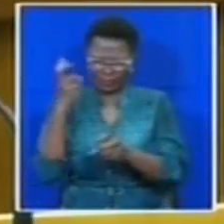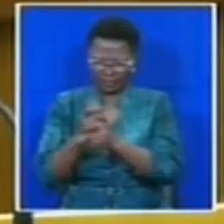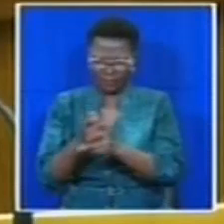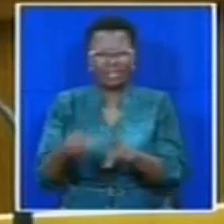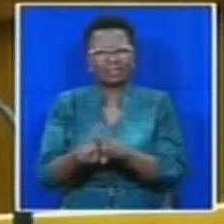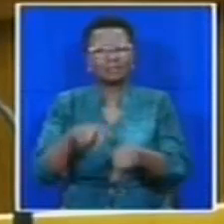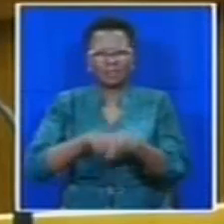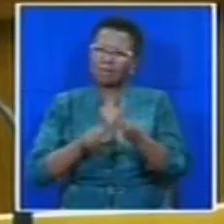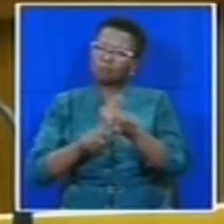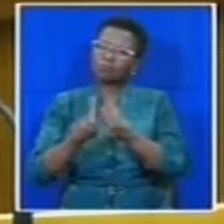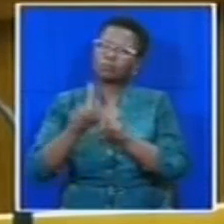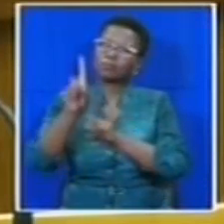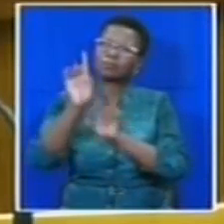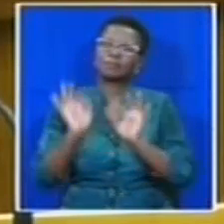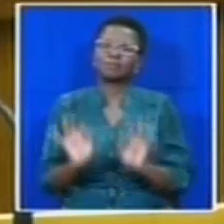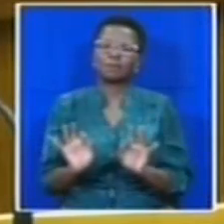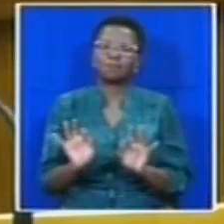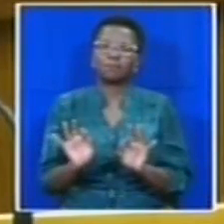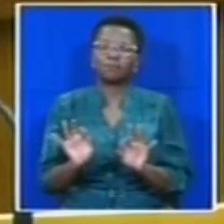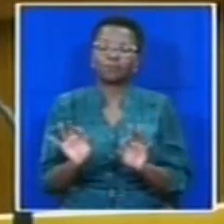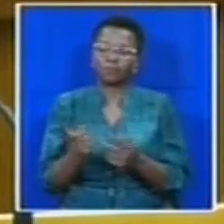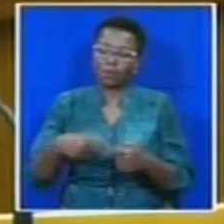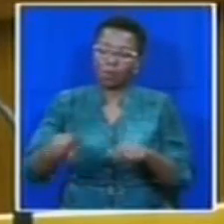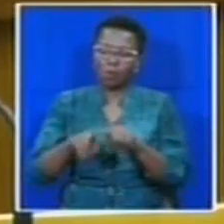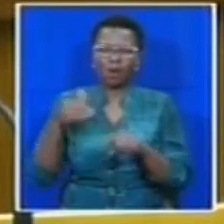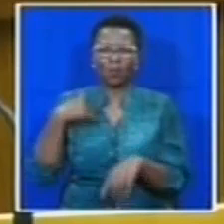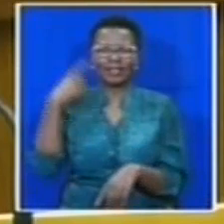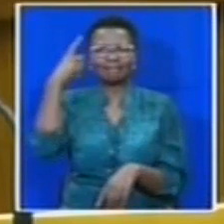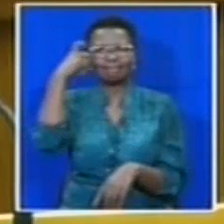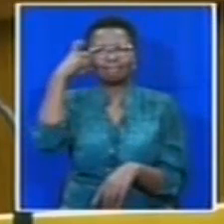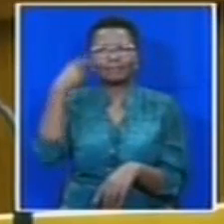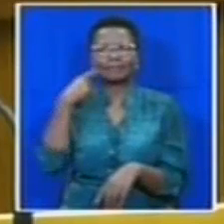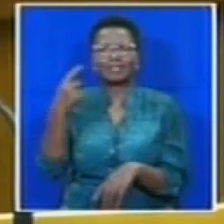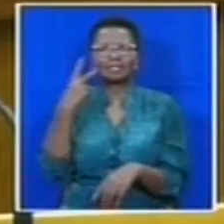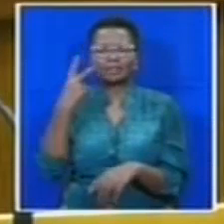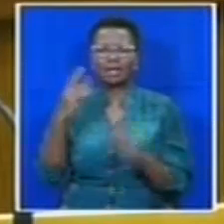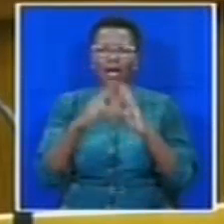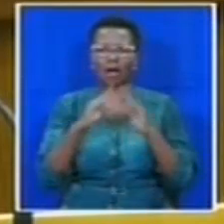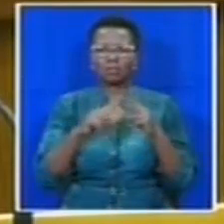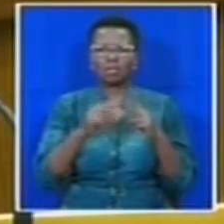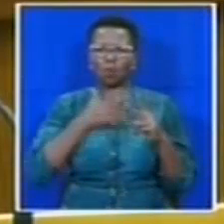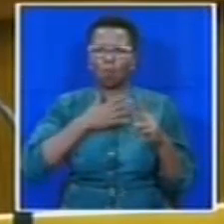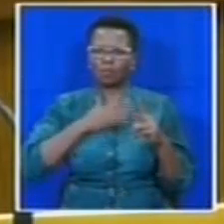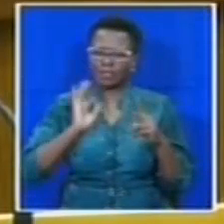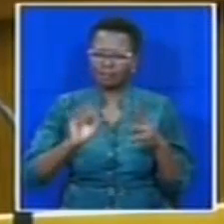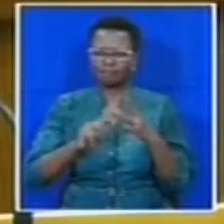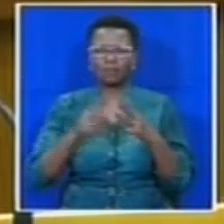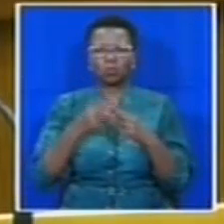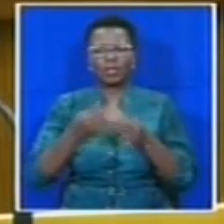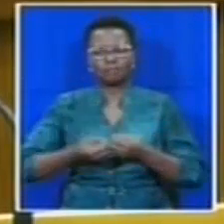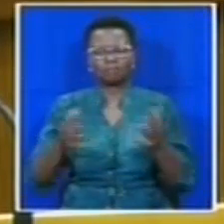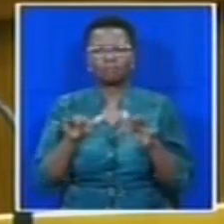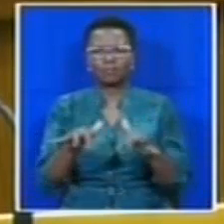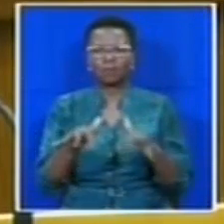progress. And amongst the questions are how to make further progress in housing, clean water and sanitation for all, how